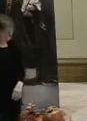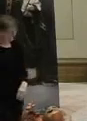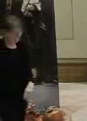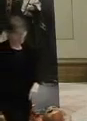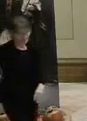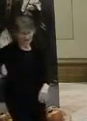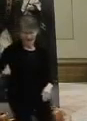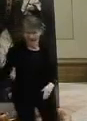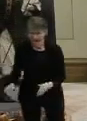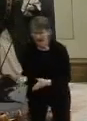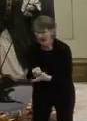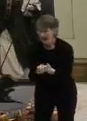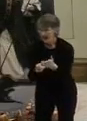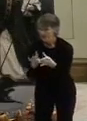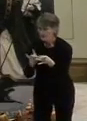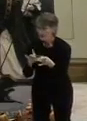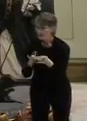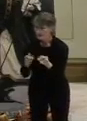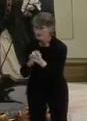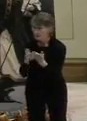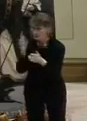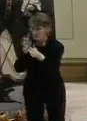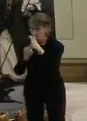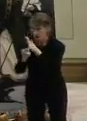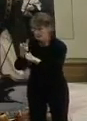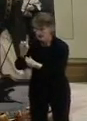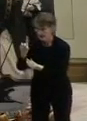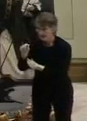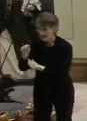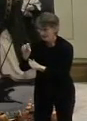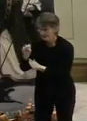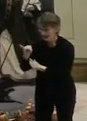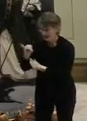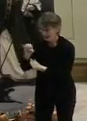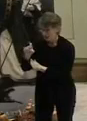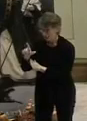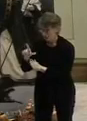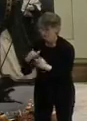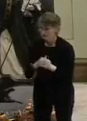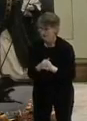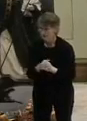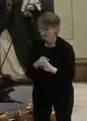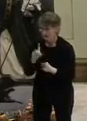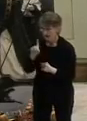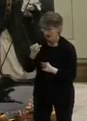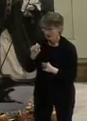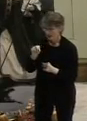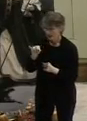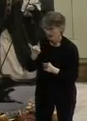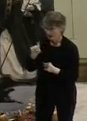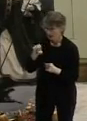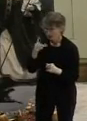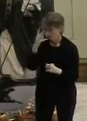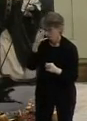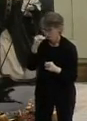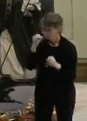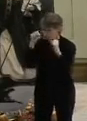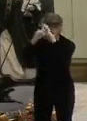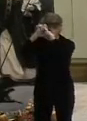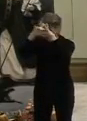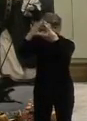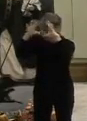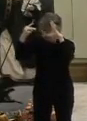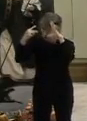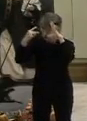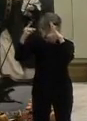A reading from the book of the prophet Daniel. As the visions during the night continued, I saw one like a son